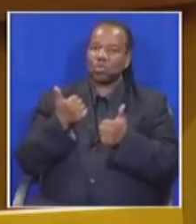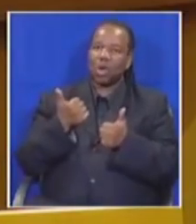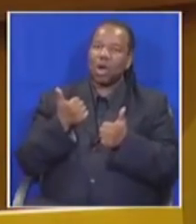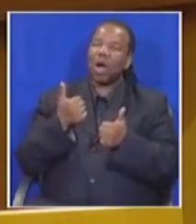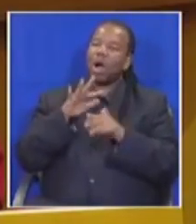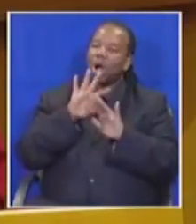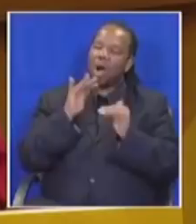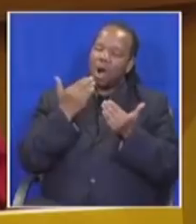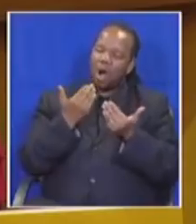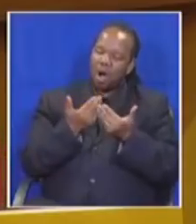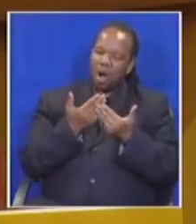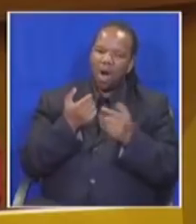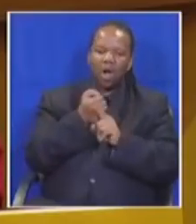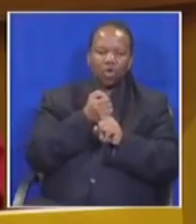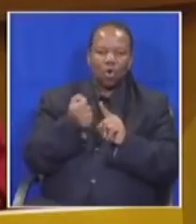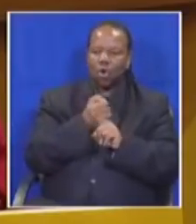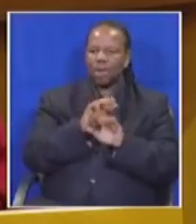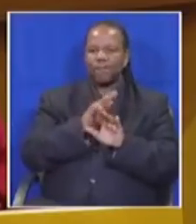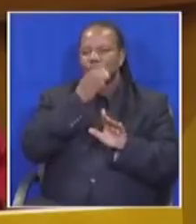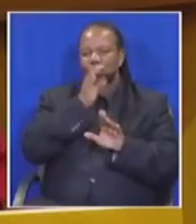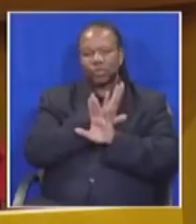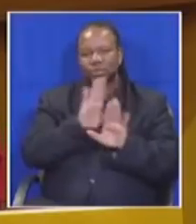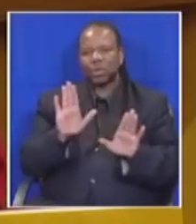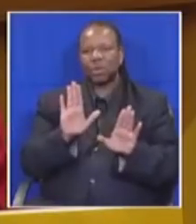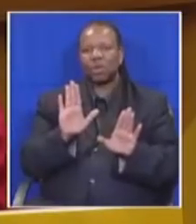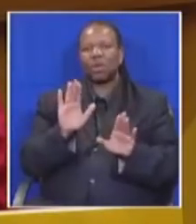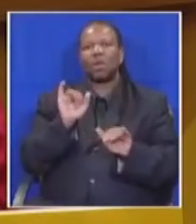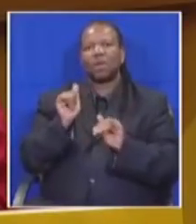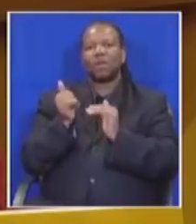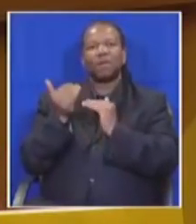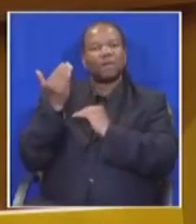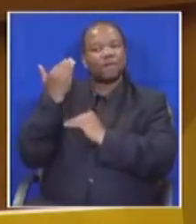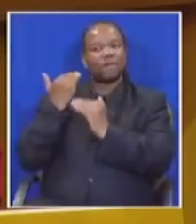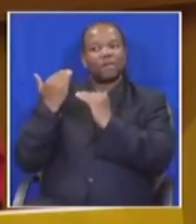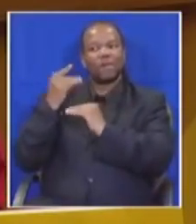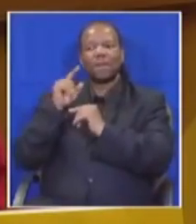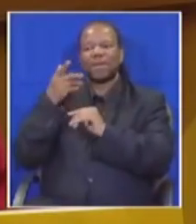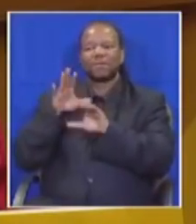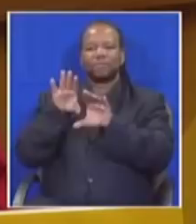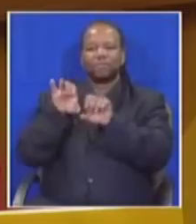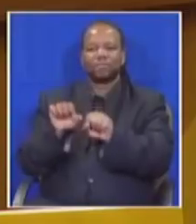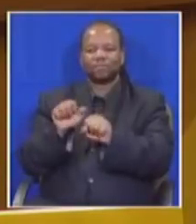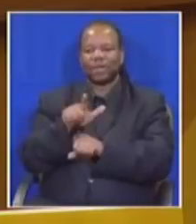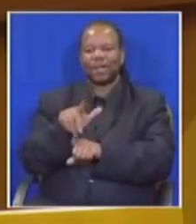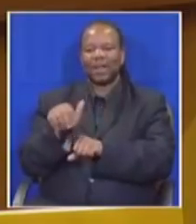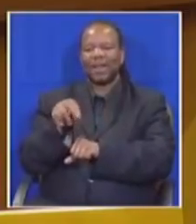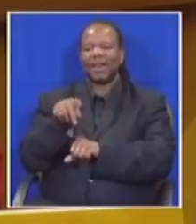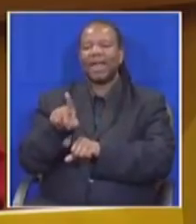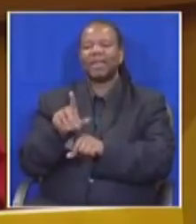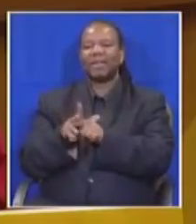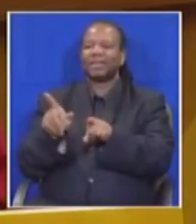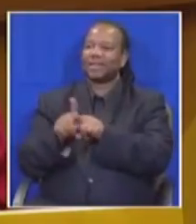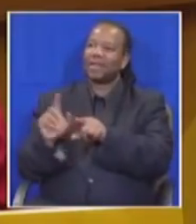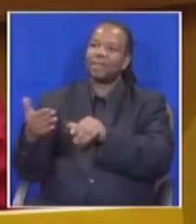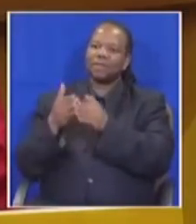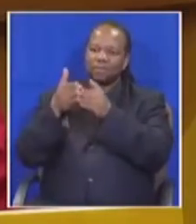context and causes must be understood. When colonialists first came to colonize our land, along with a gun, they brought alcohol.